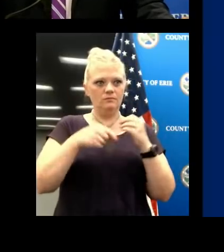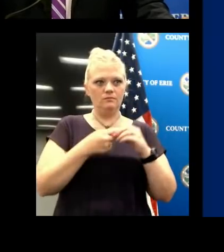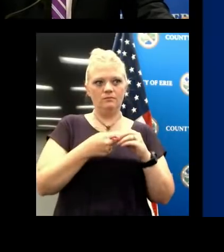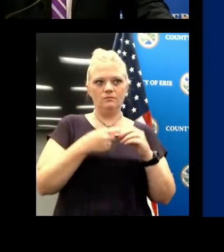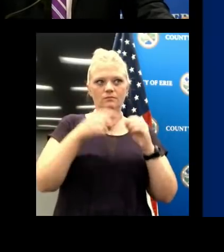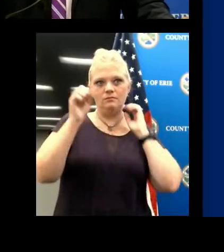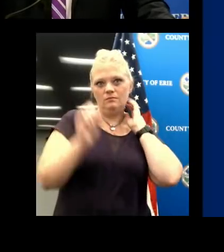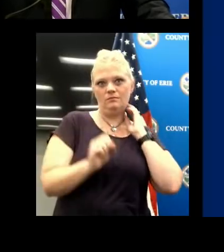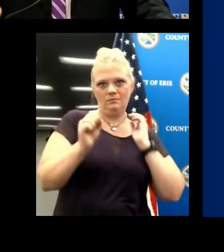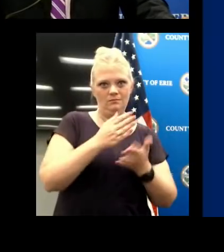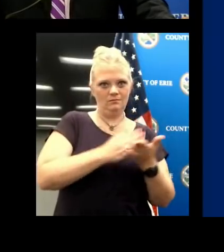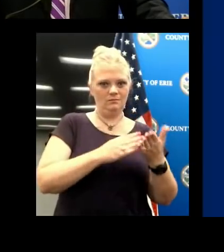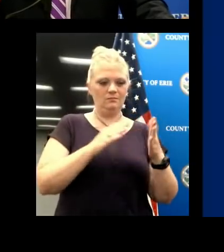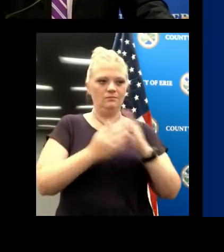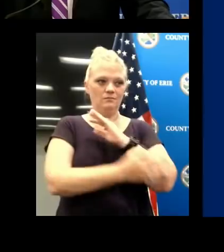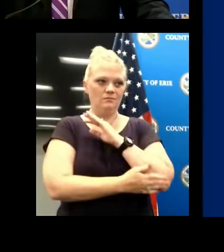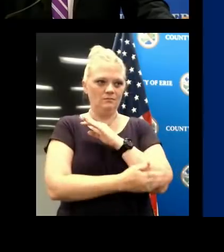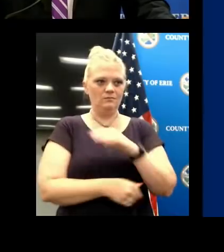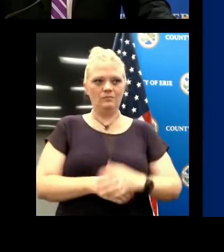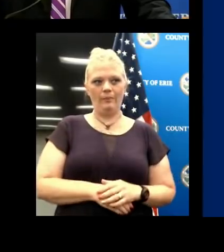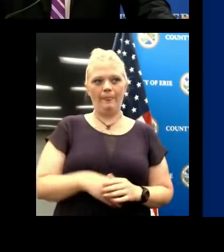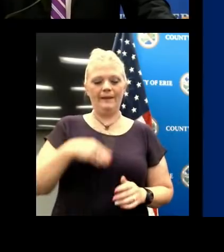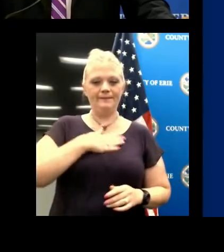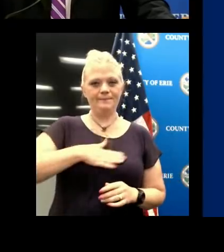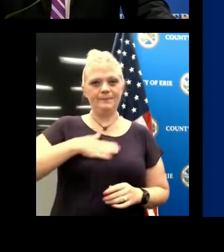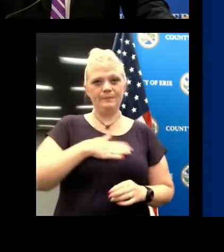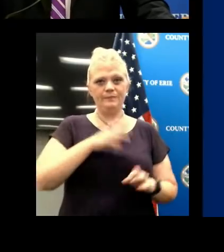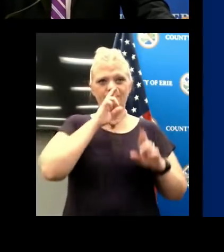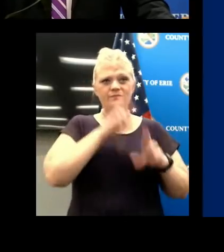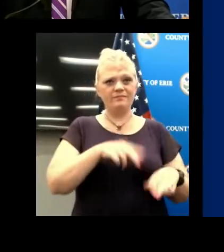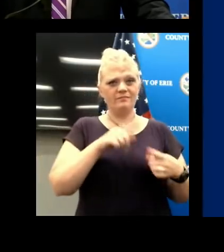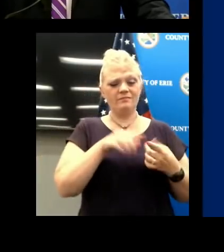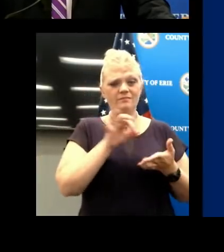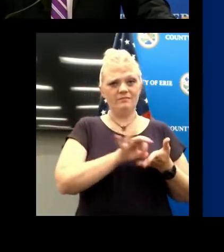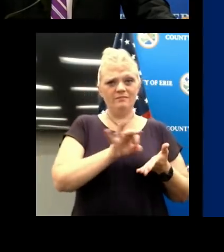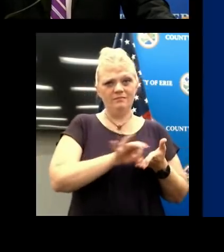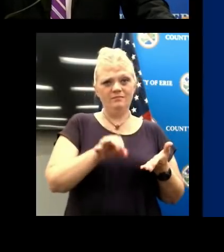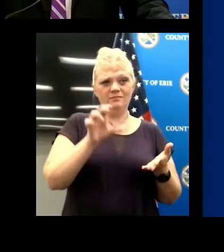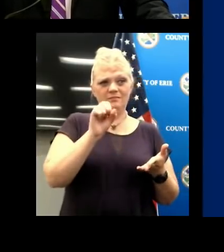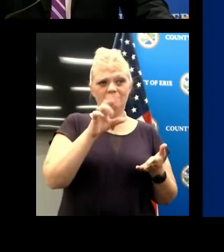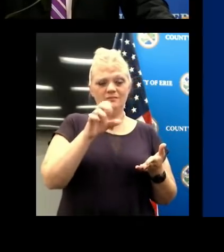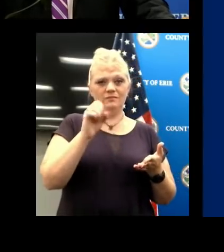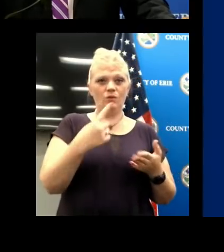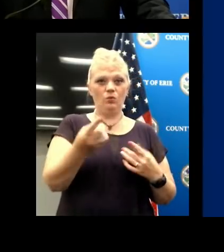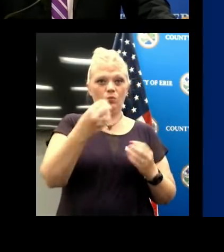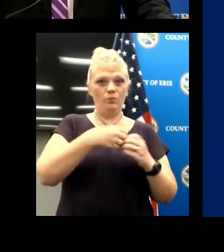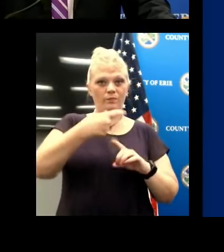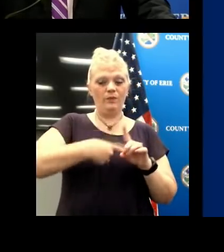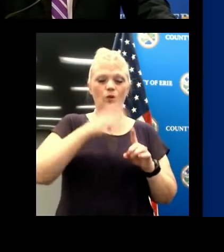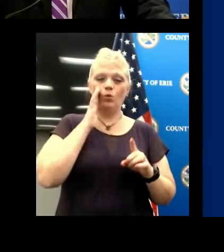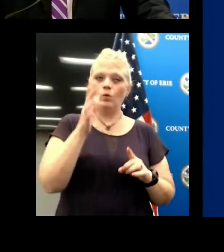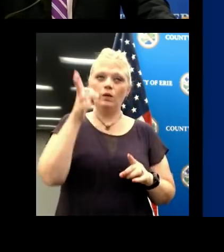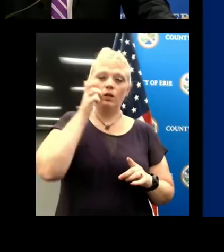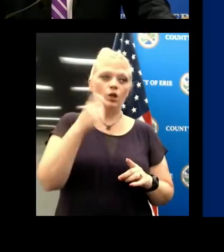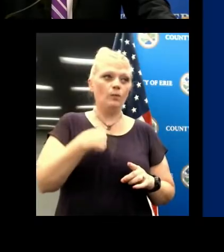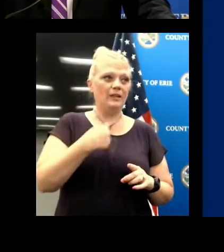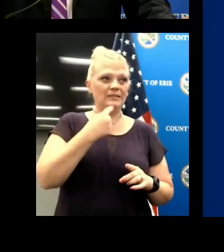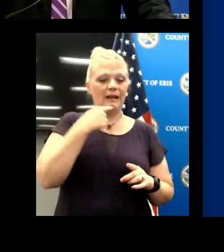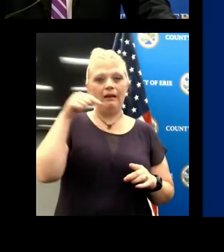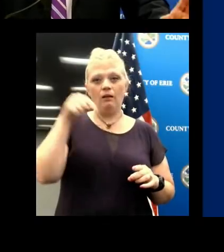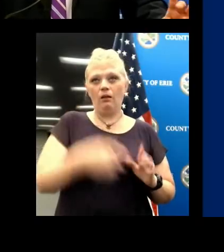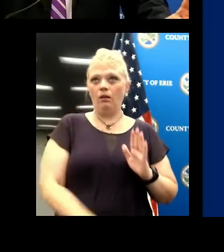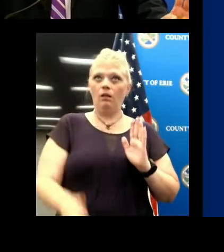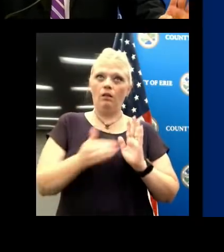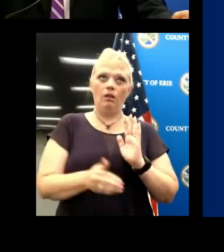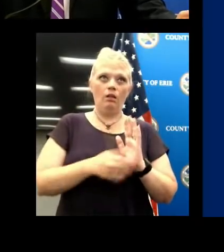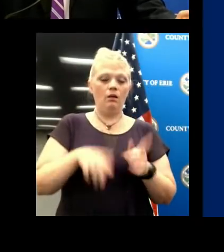part of our county. Please respond to the census. We have one more month. You're going to hear me say this until it's over with, but